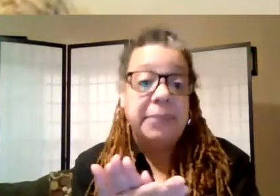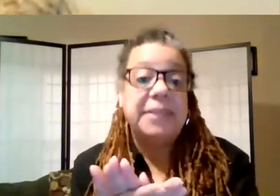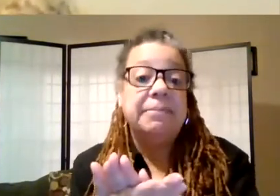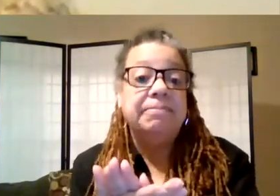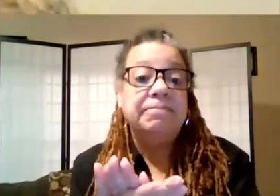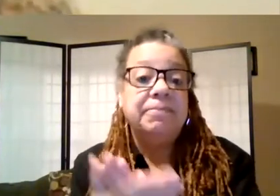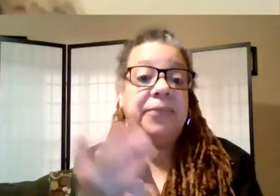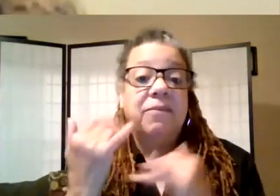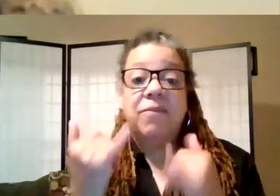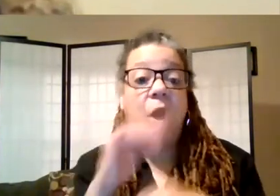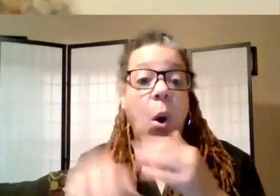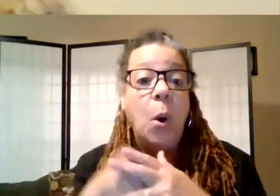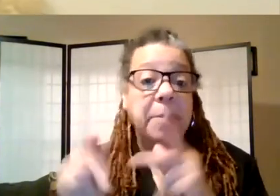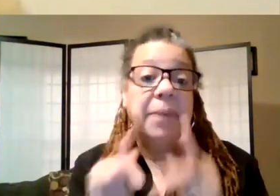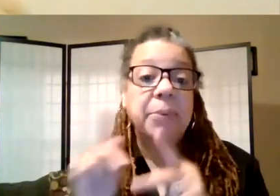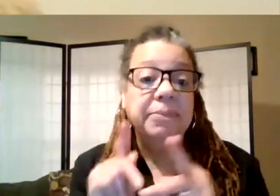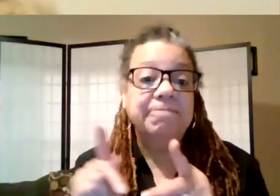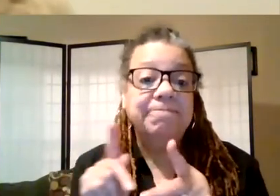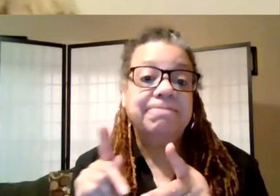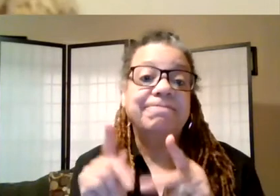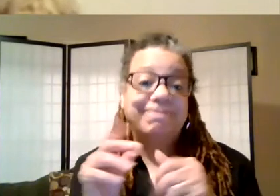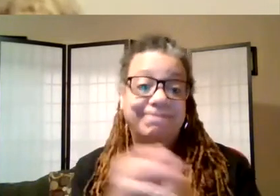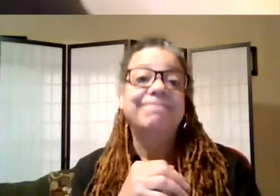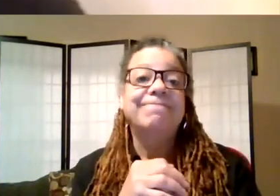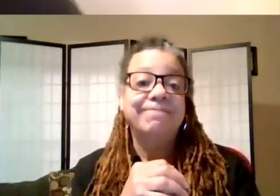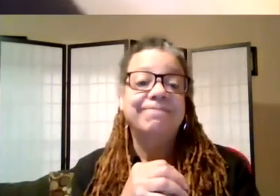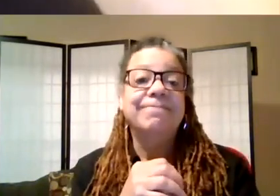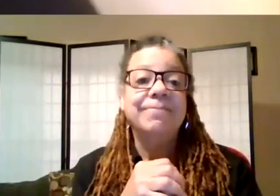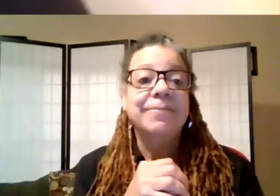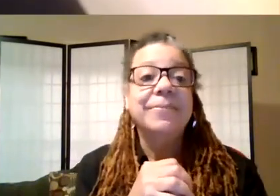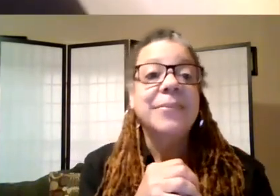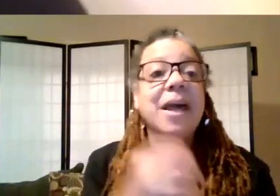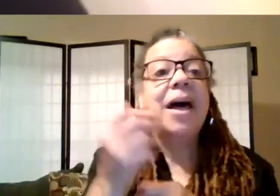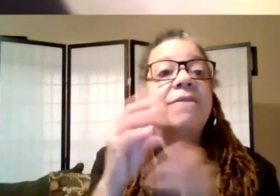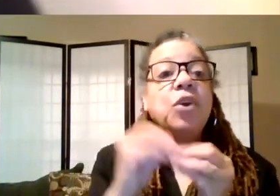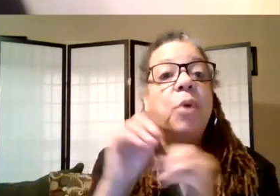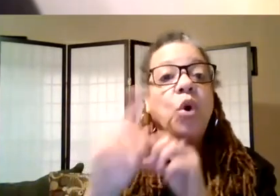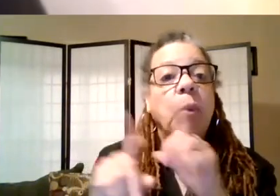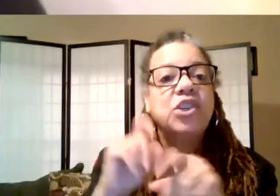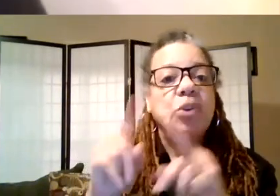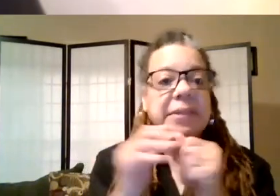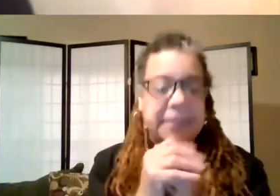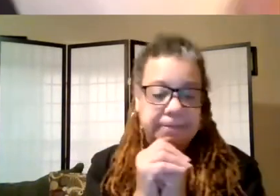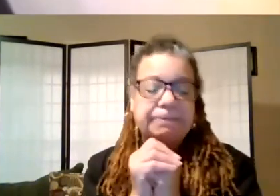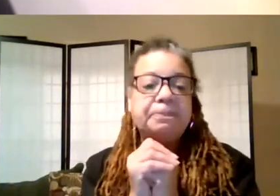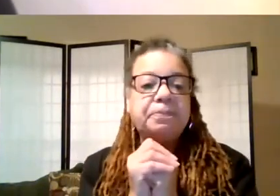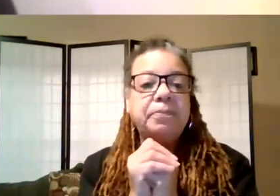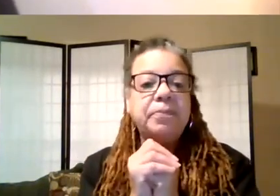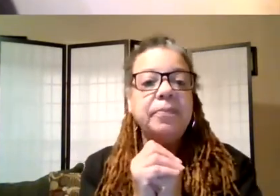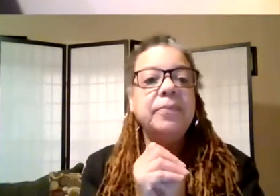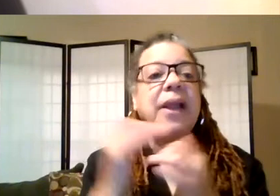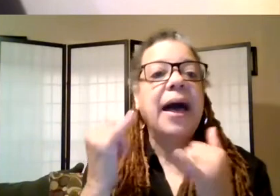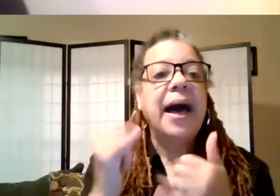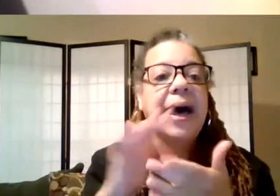becomes for everybody, and the cheaper it becomes as well. A few more questions. Number one, I learned something new today. I